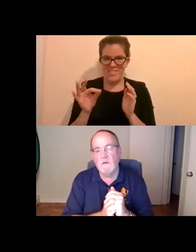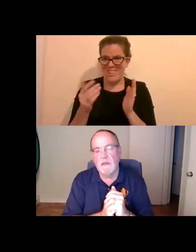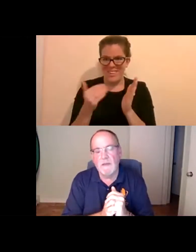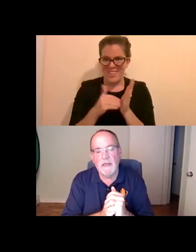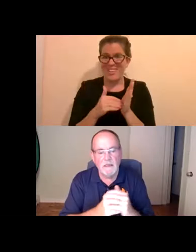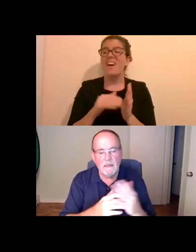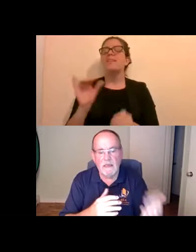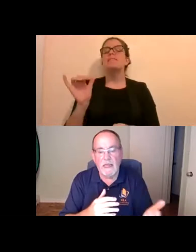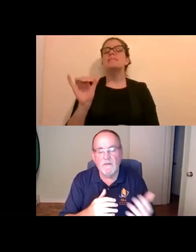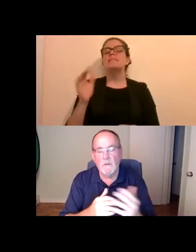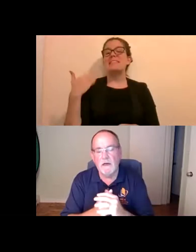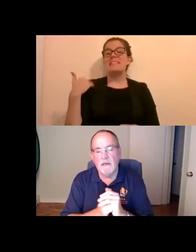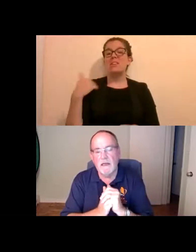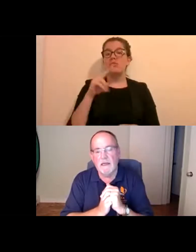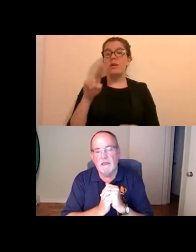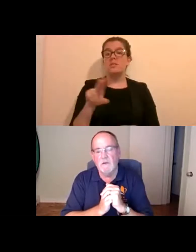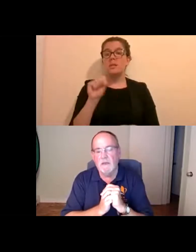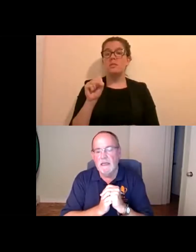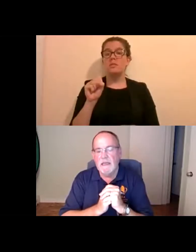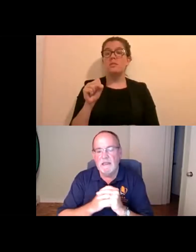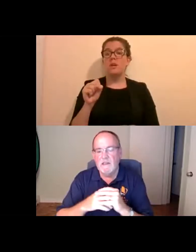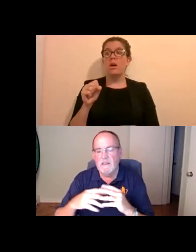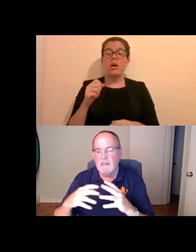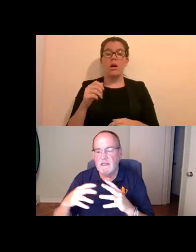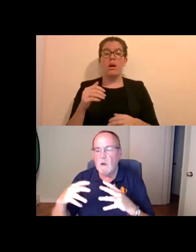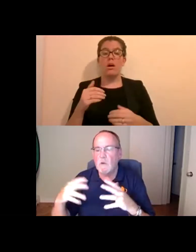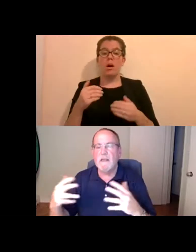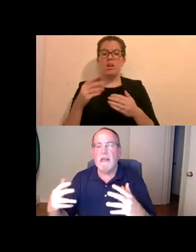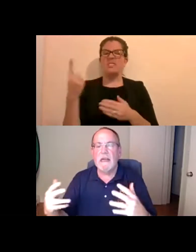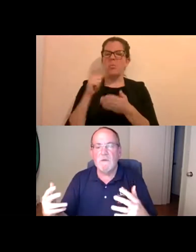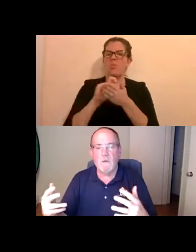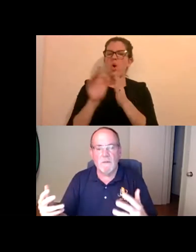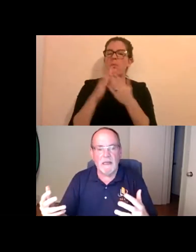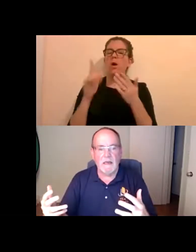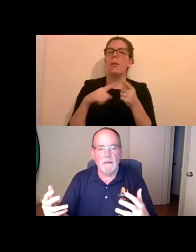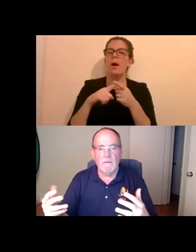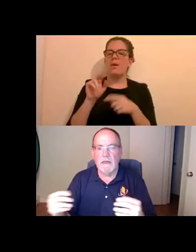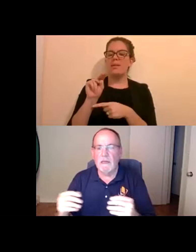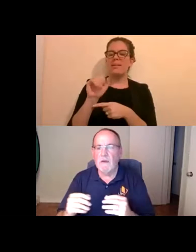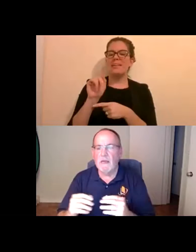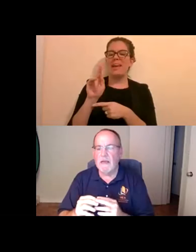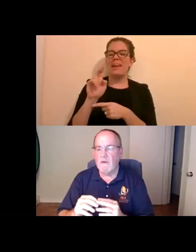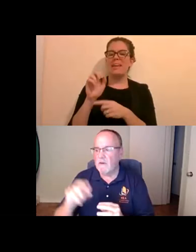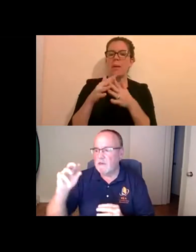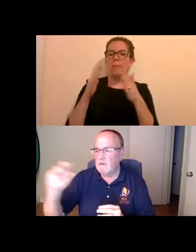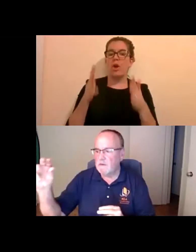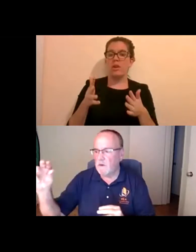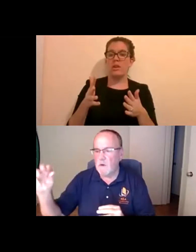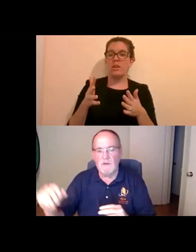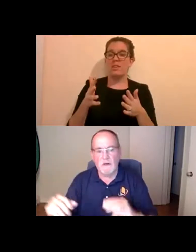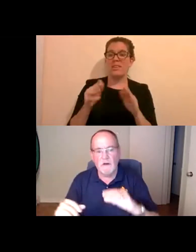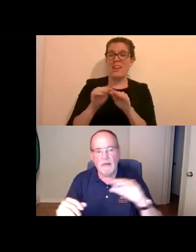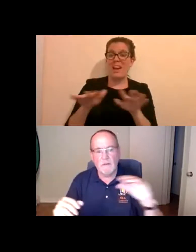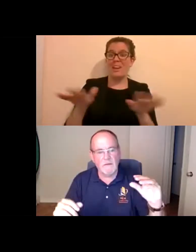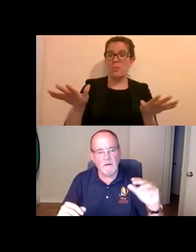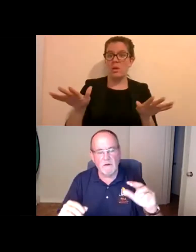that was written about the Native American diaspora, and it says only the names remain, meaning we have all these roads